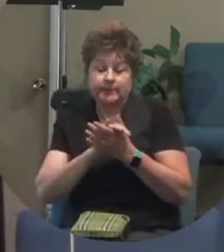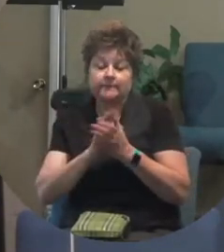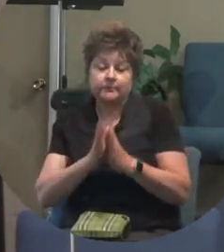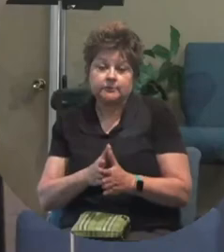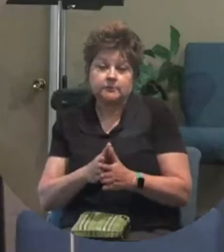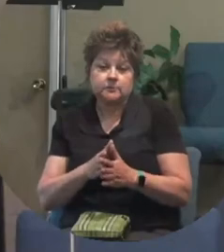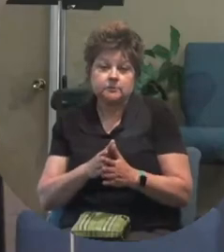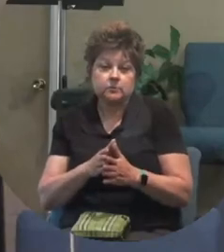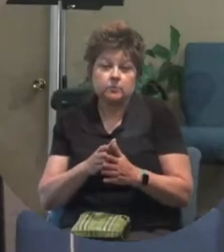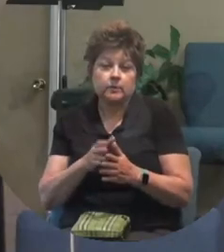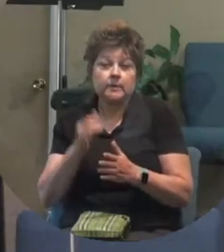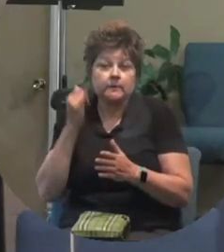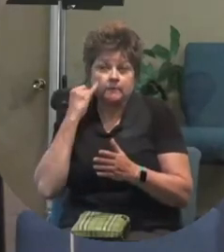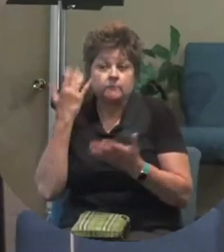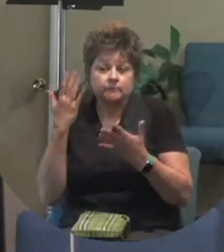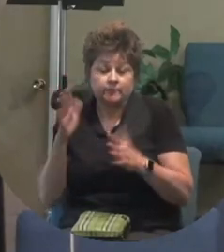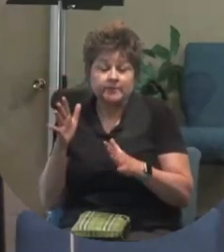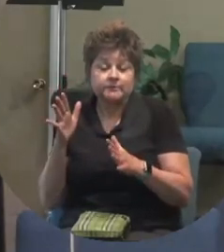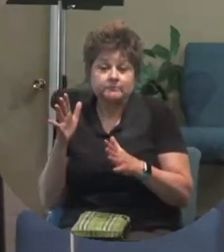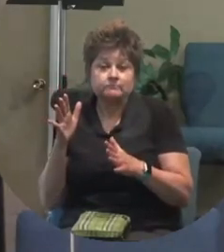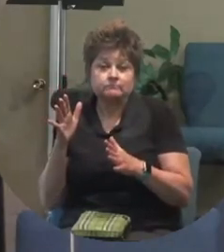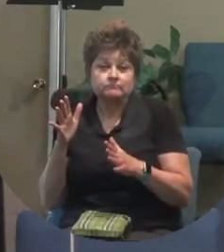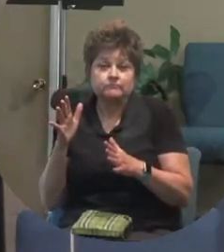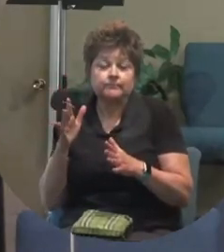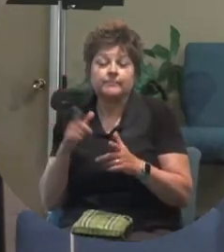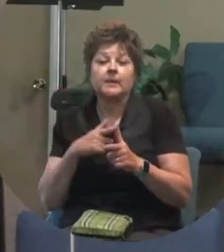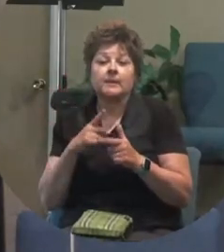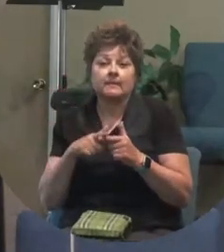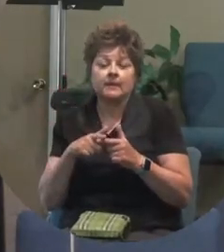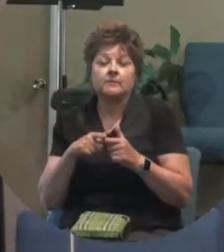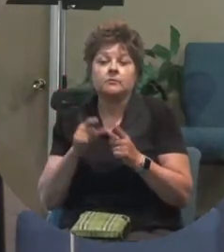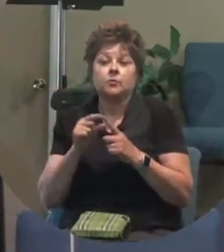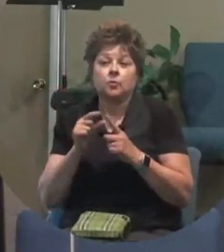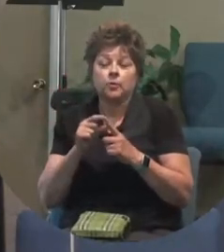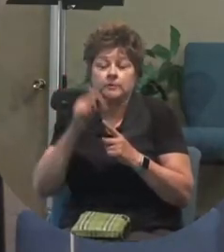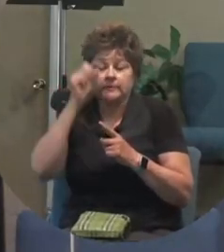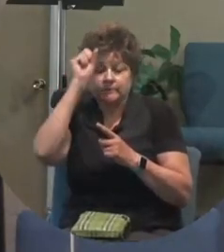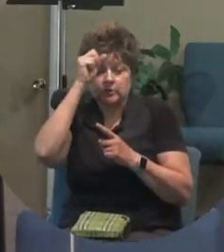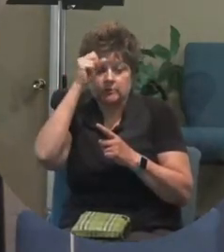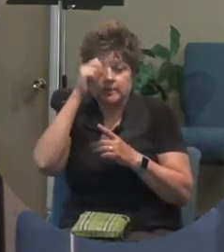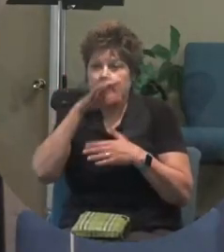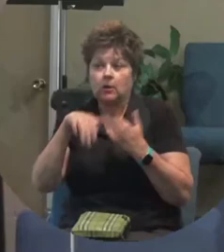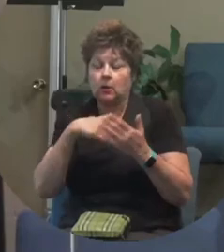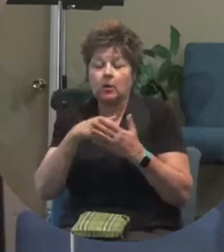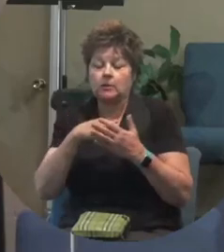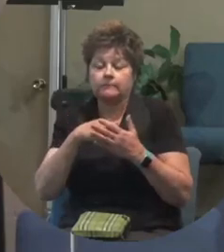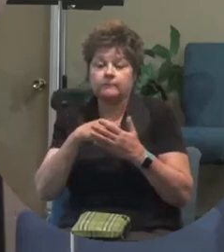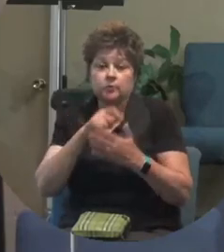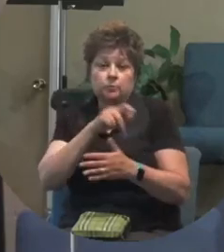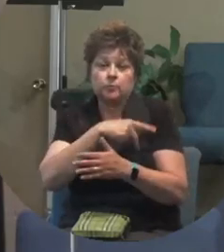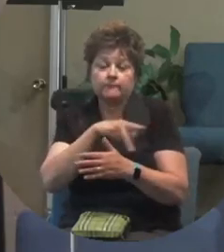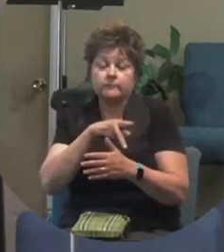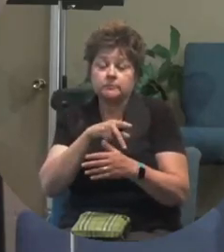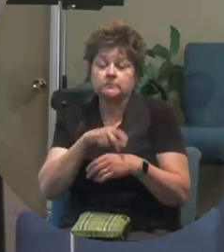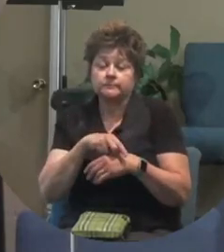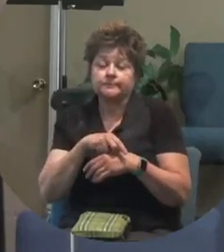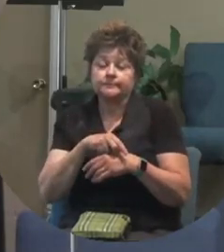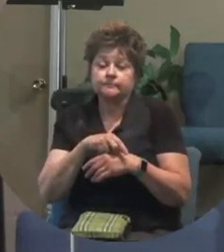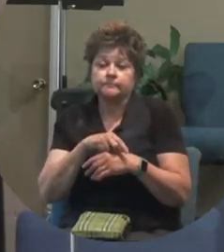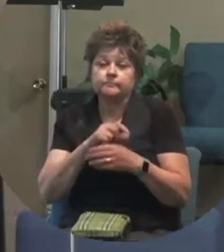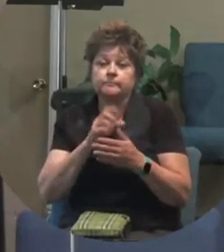done that, if you're there, then the words of Solomon in Proverbs, in all of Proverbs, but Proverbs chapter